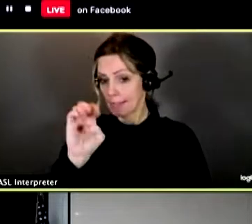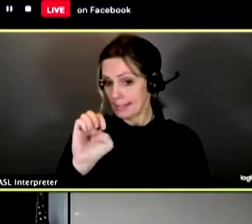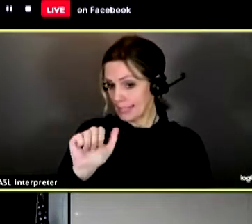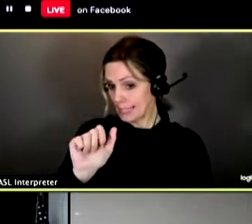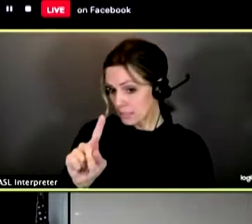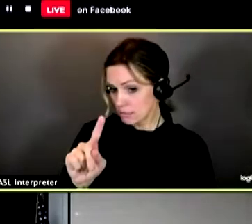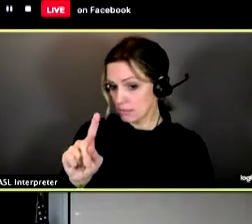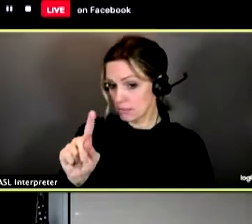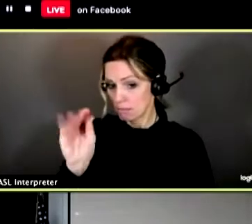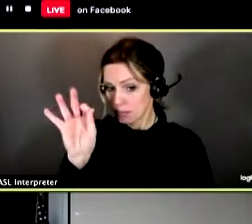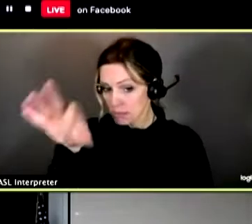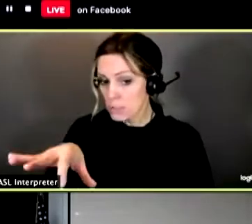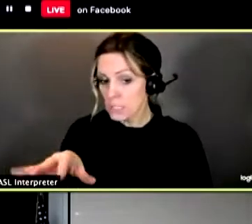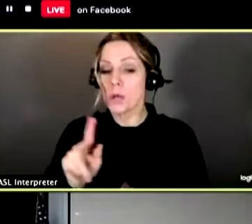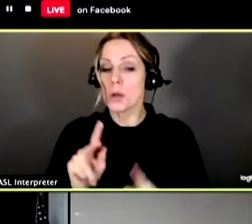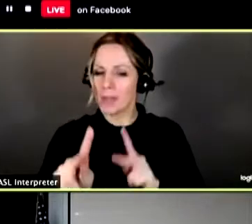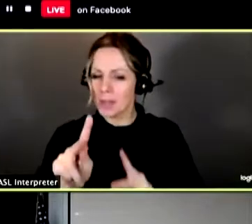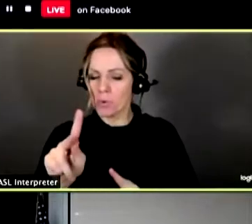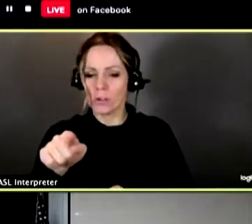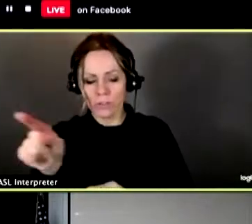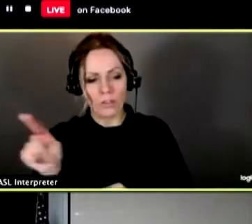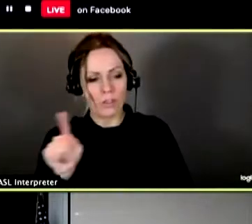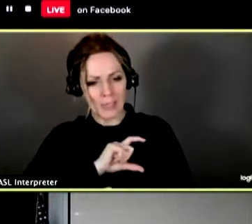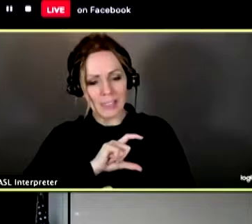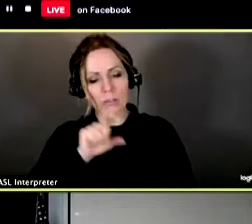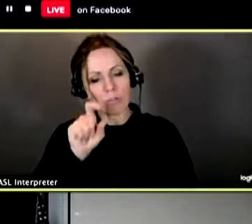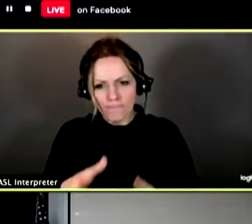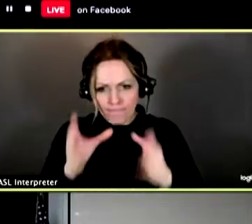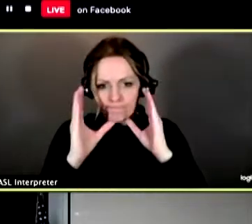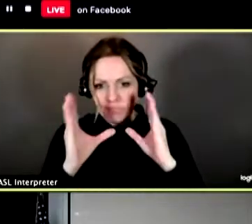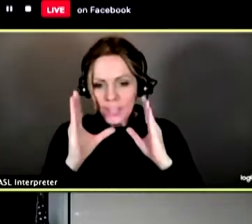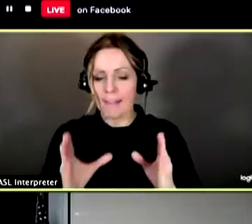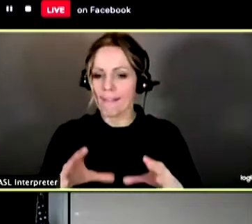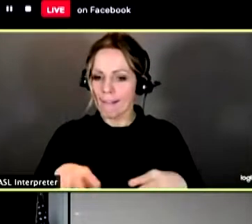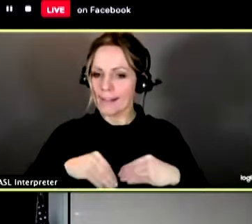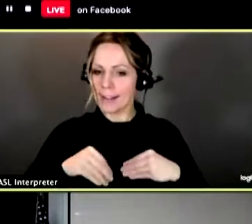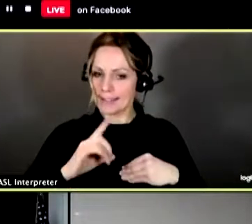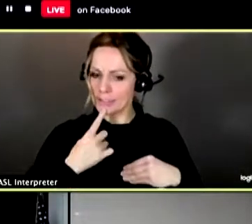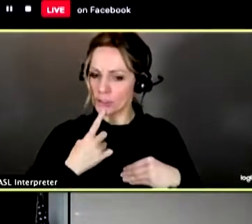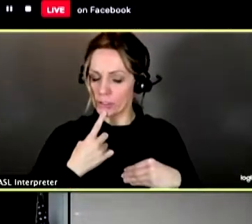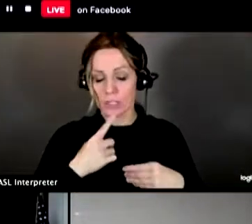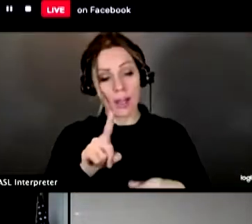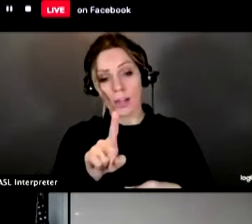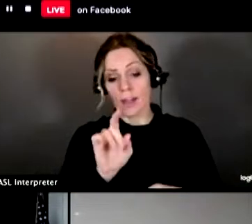And so that's not the only issue. There's been a lot of issues where I live at.